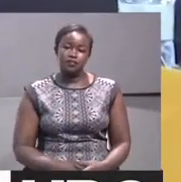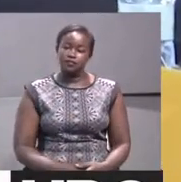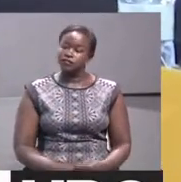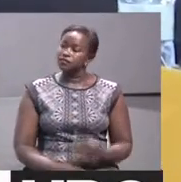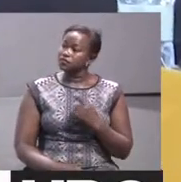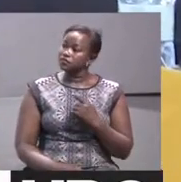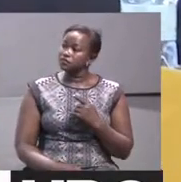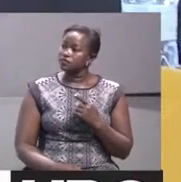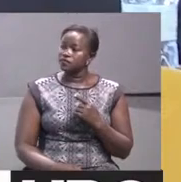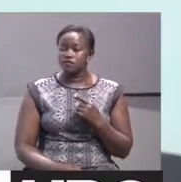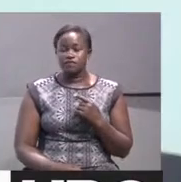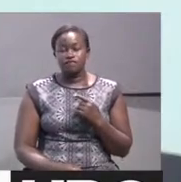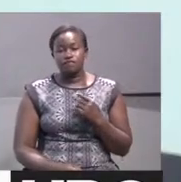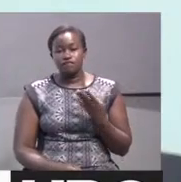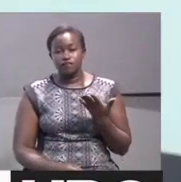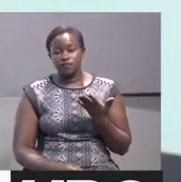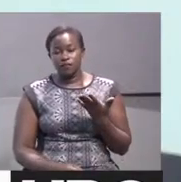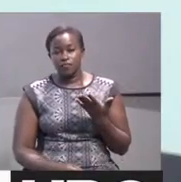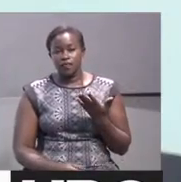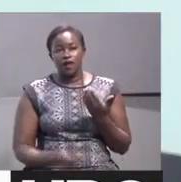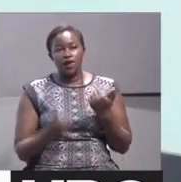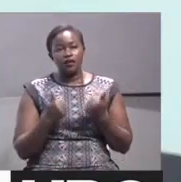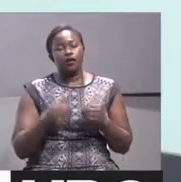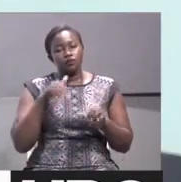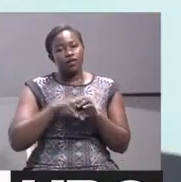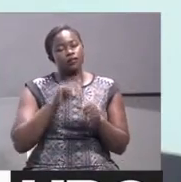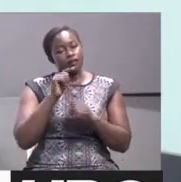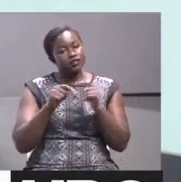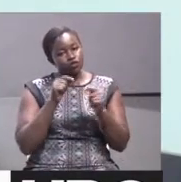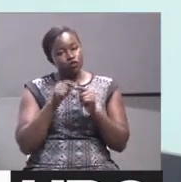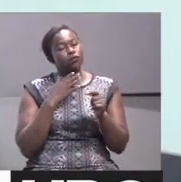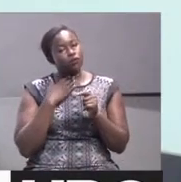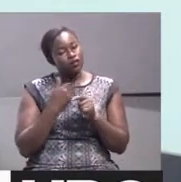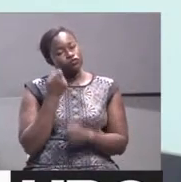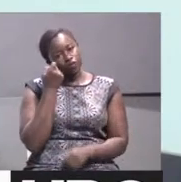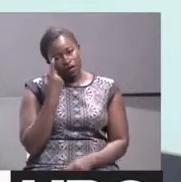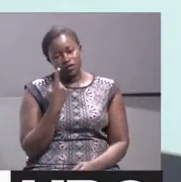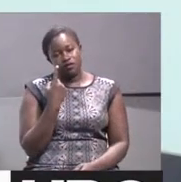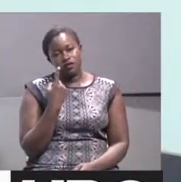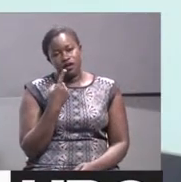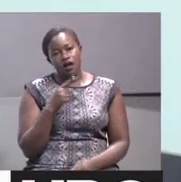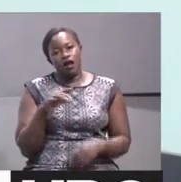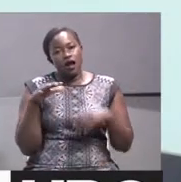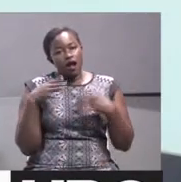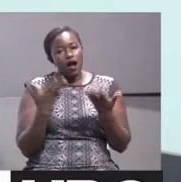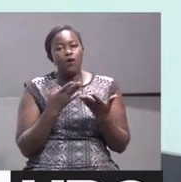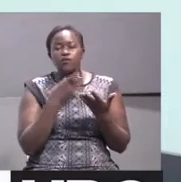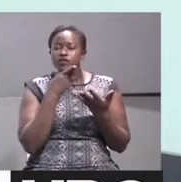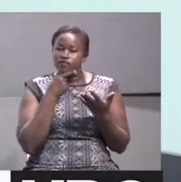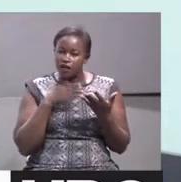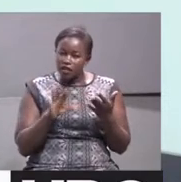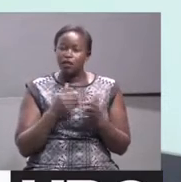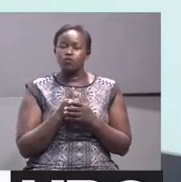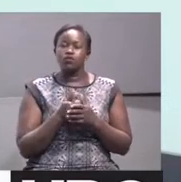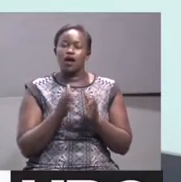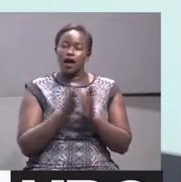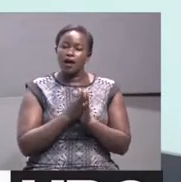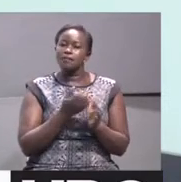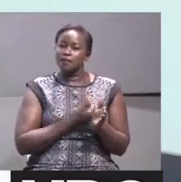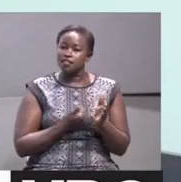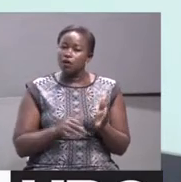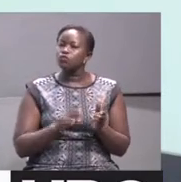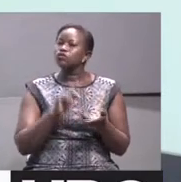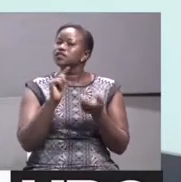played? It's very, very important. In particular, we wanted to find out how is fatherhood and motherhood